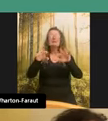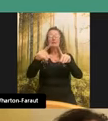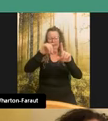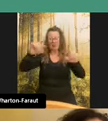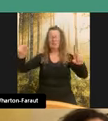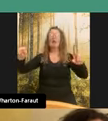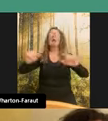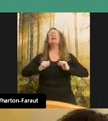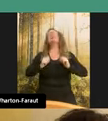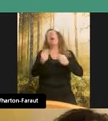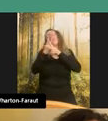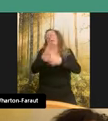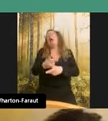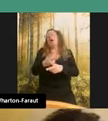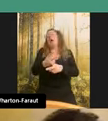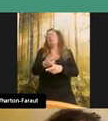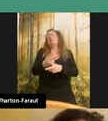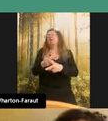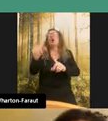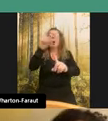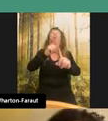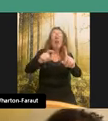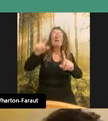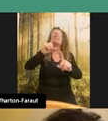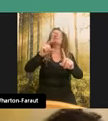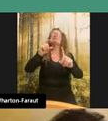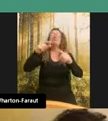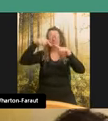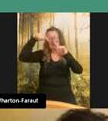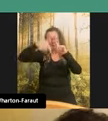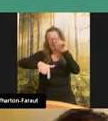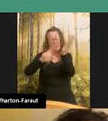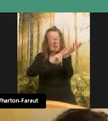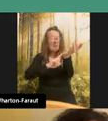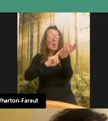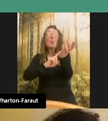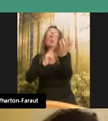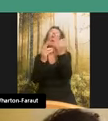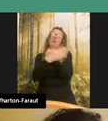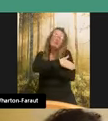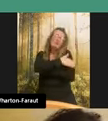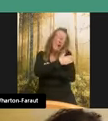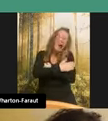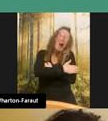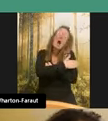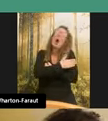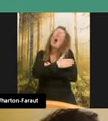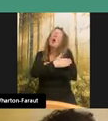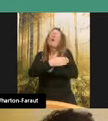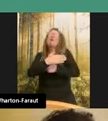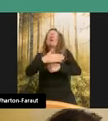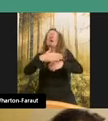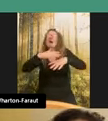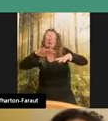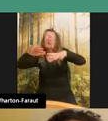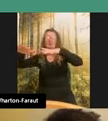So the healthcare room is deep blue and brown. It contains seas and moving water, and pieces of tropical hardwood furniture fly continuously